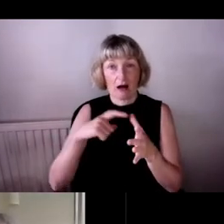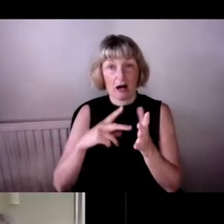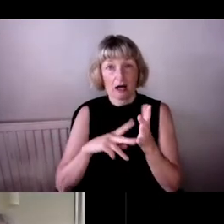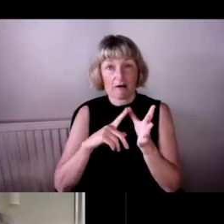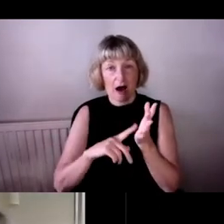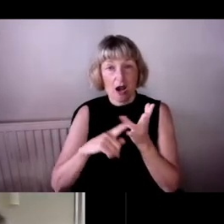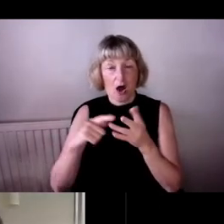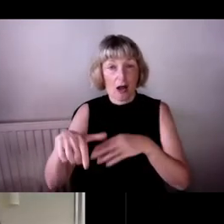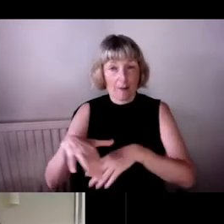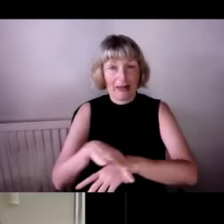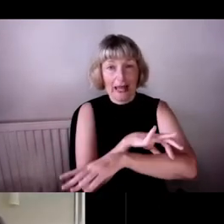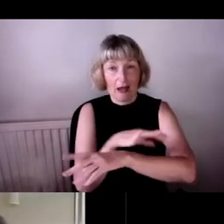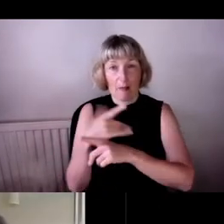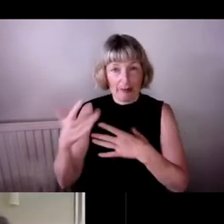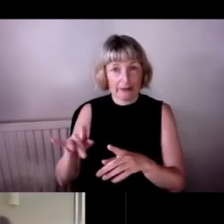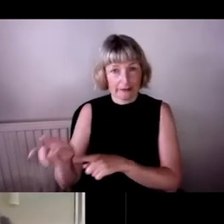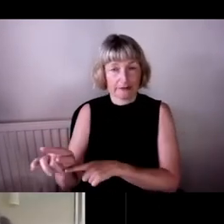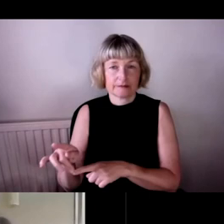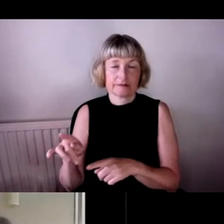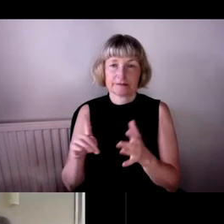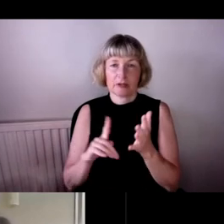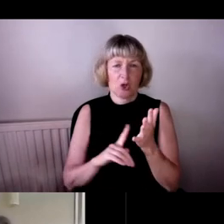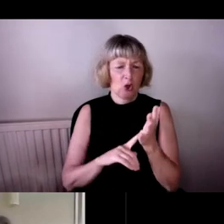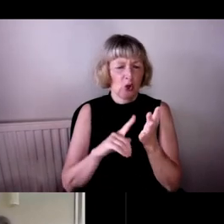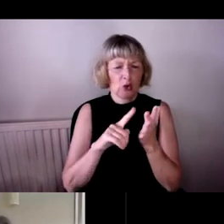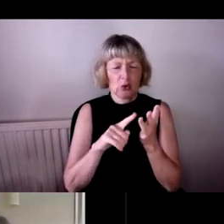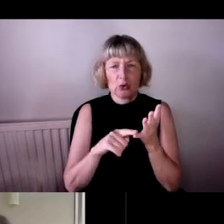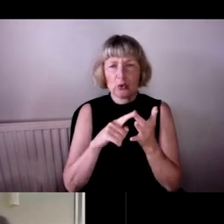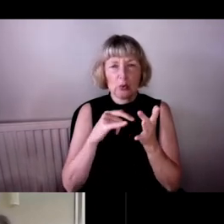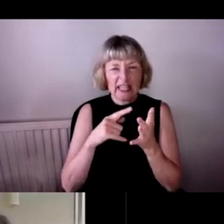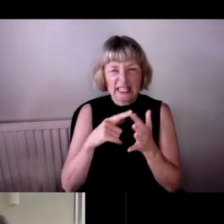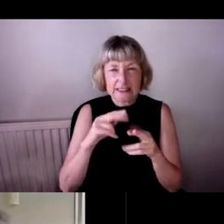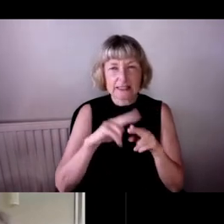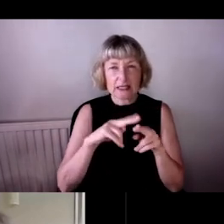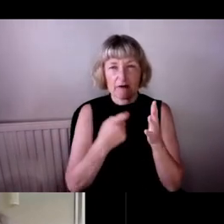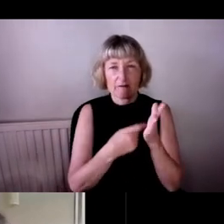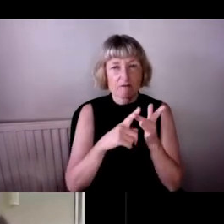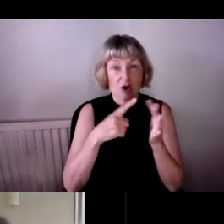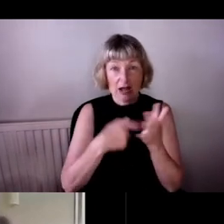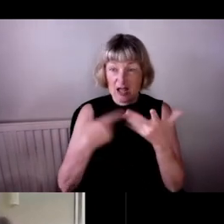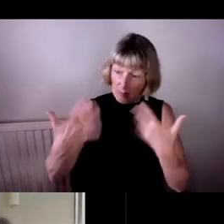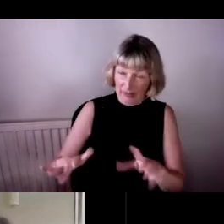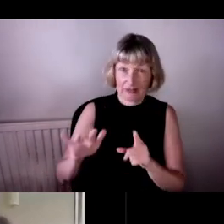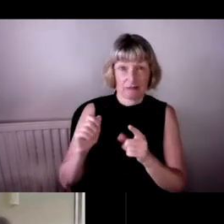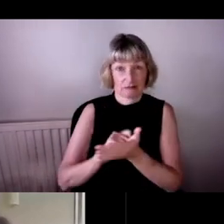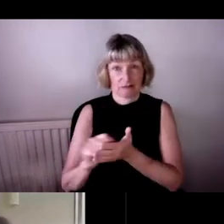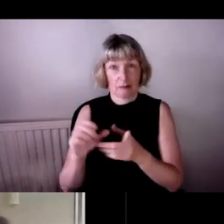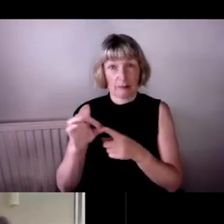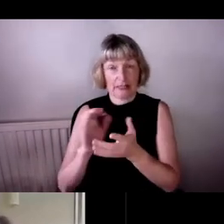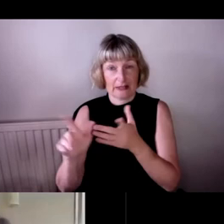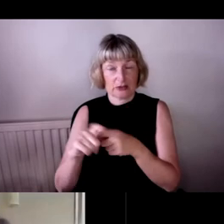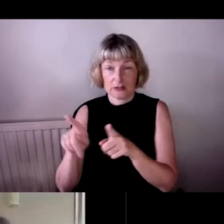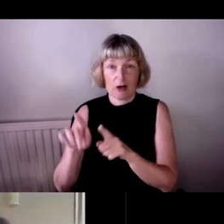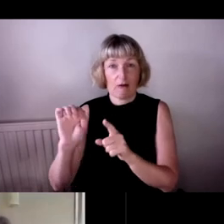Other people have. I mean, Louise Fryer has. There's an awful lot of people out there who have written from a practice-based